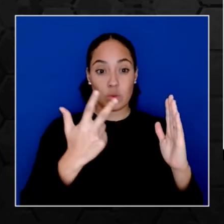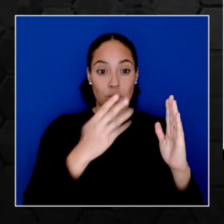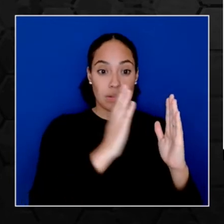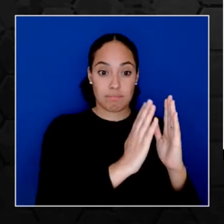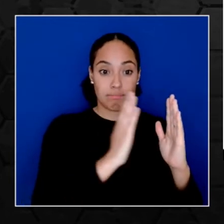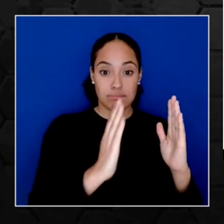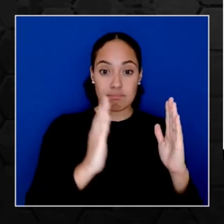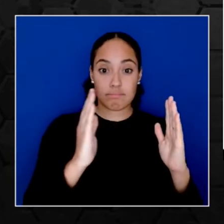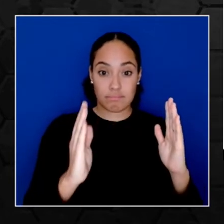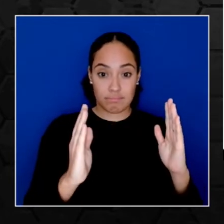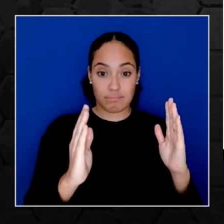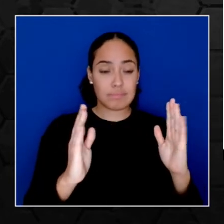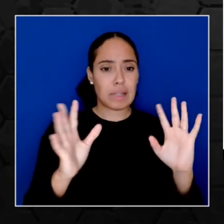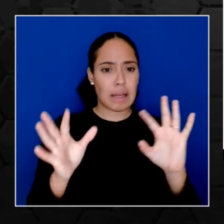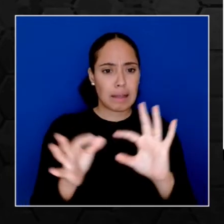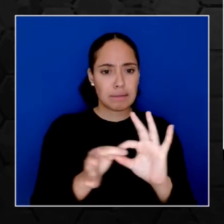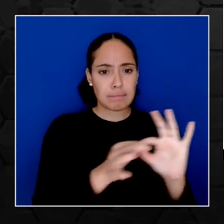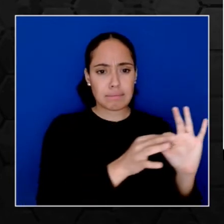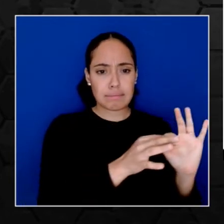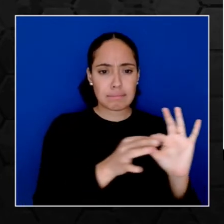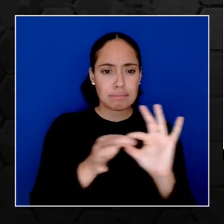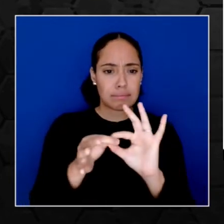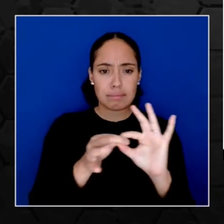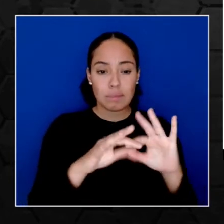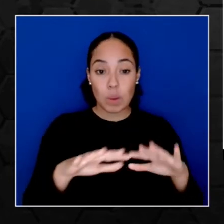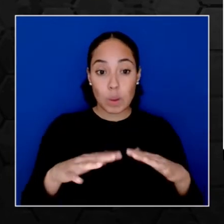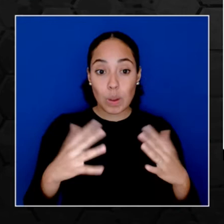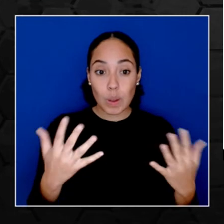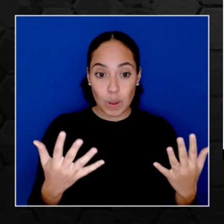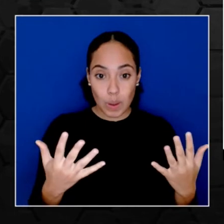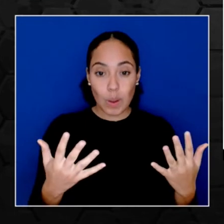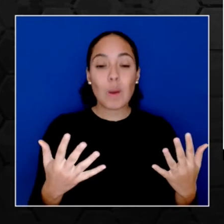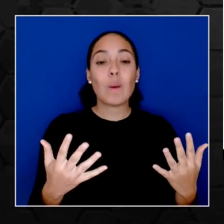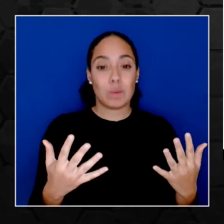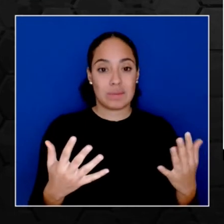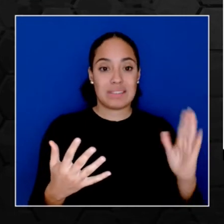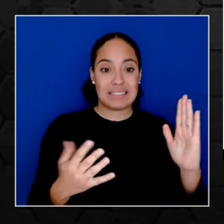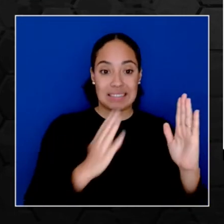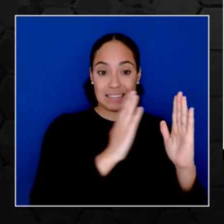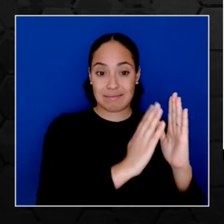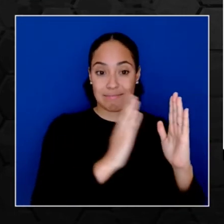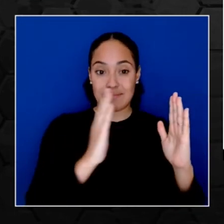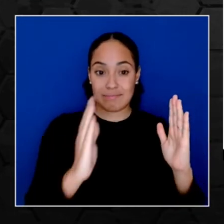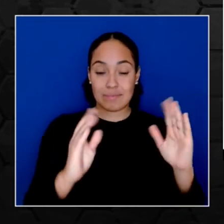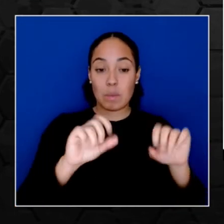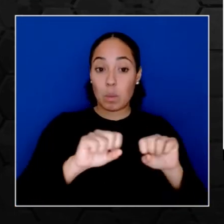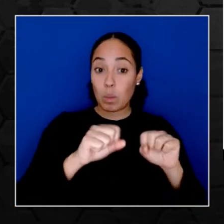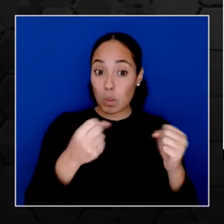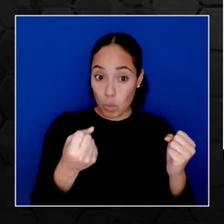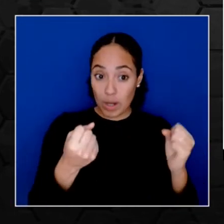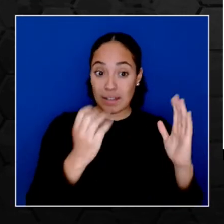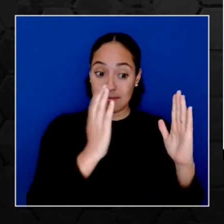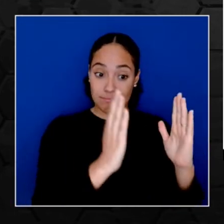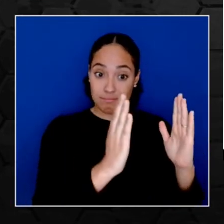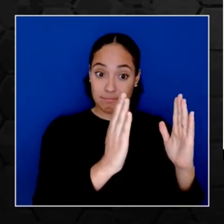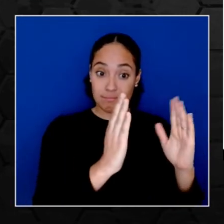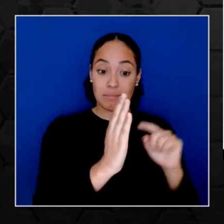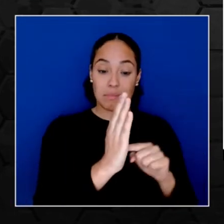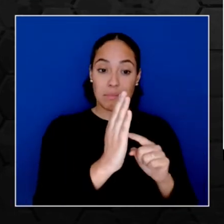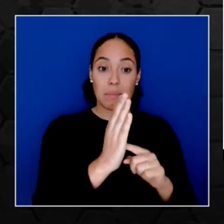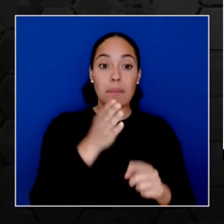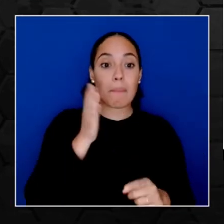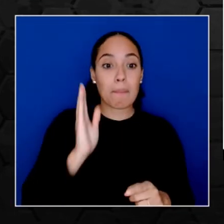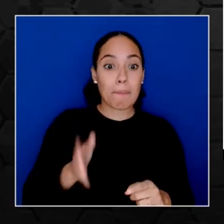a option for the users to connect to the breaking scenario. The breaking scenario ID must be triggered from the interrupting